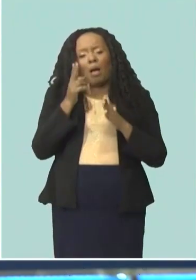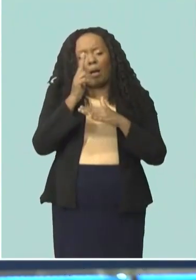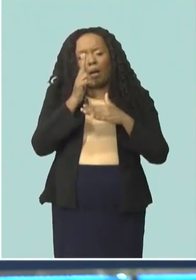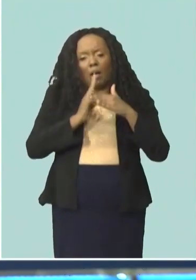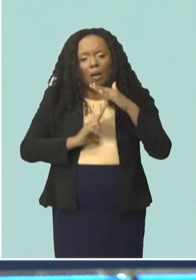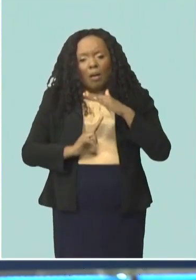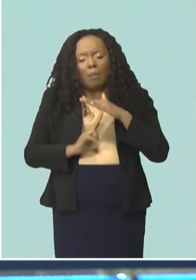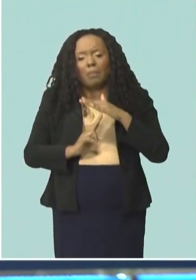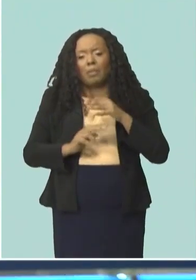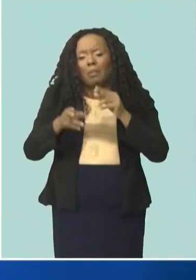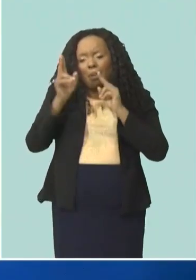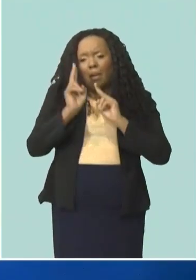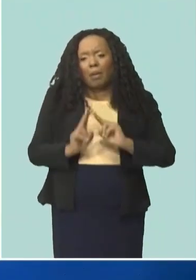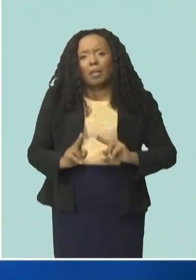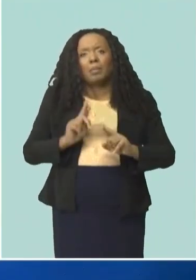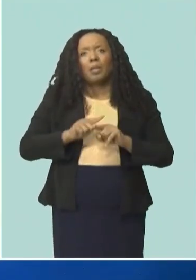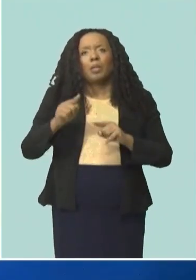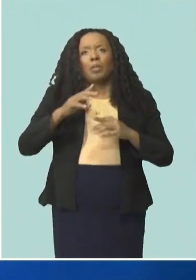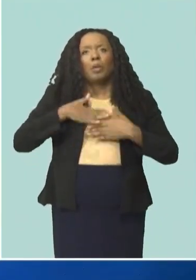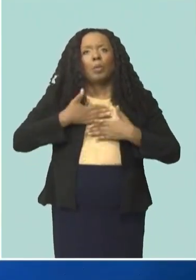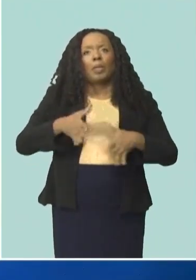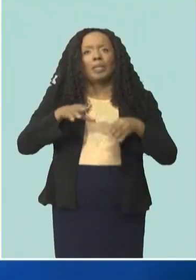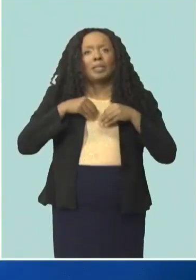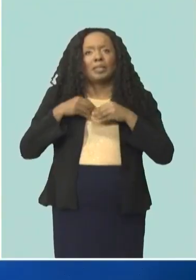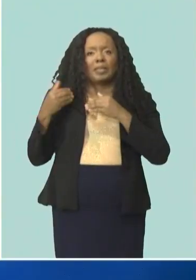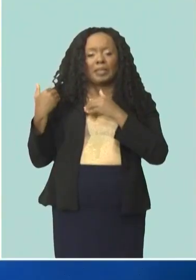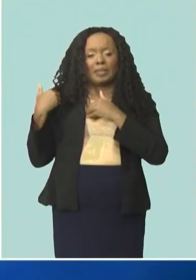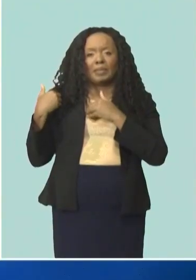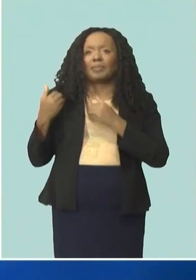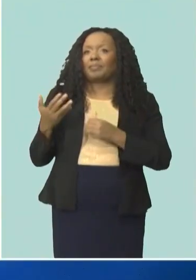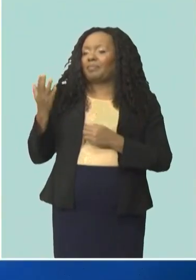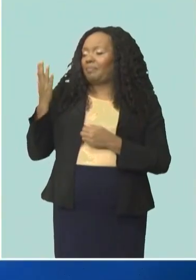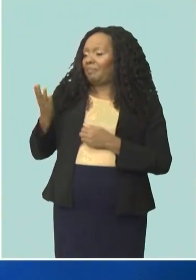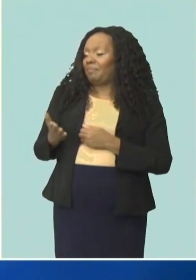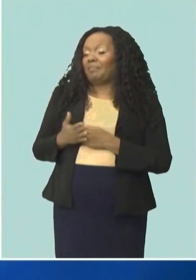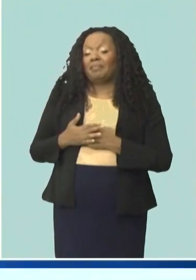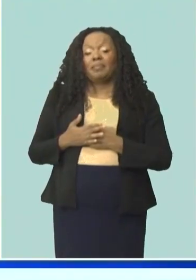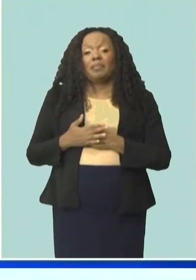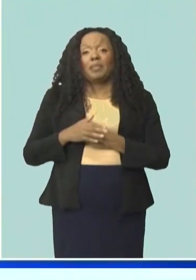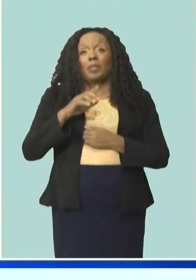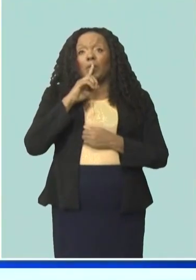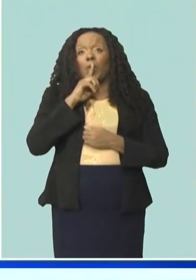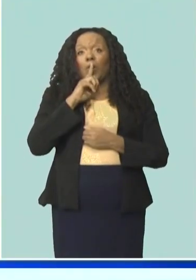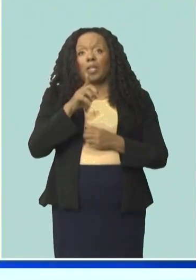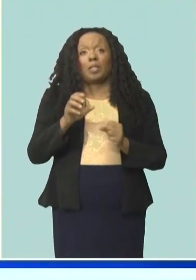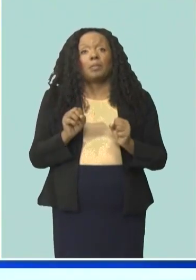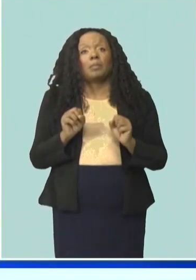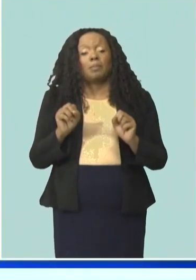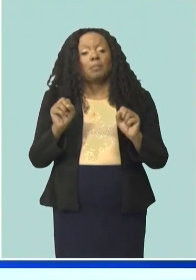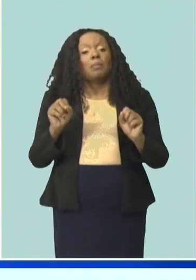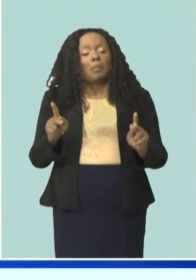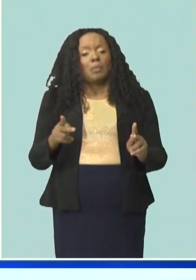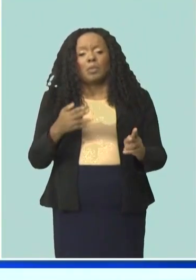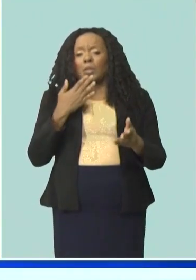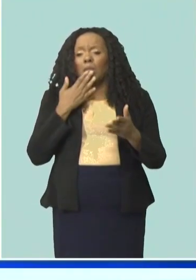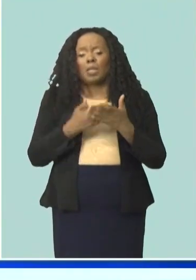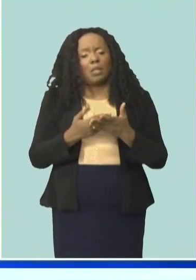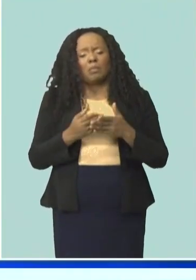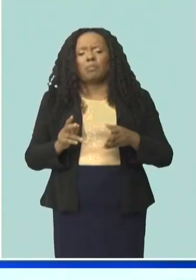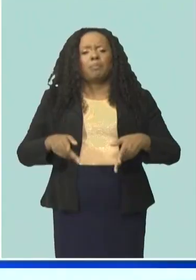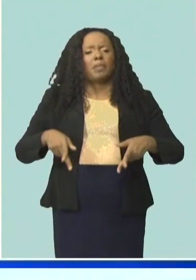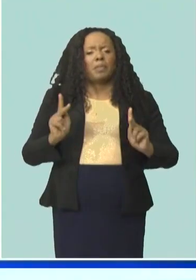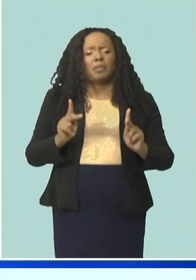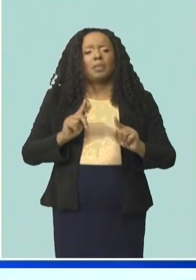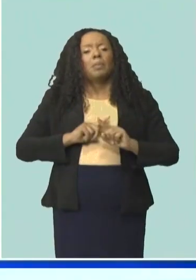ahead. While this opportunity is indeed a privilege, I am totally cognizant that it is first and foremost